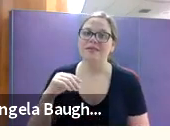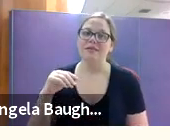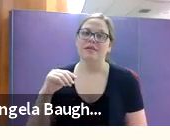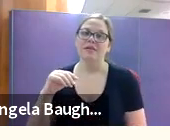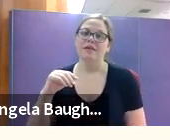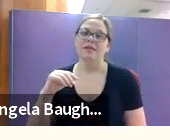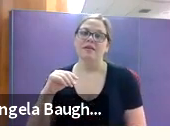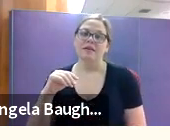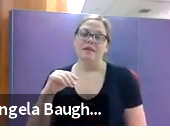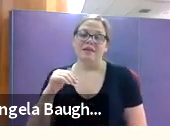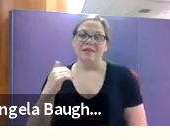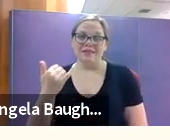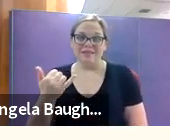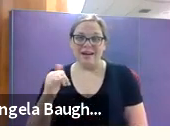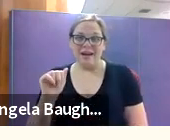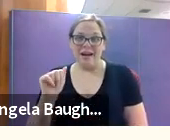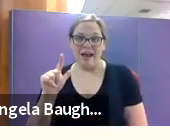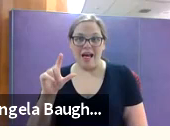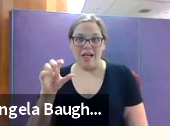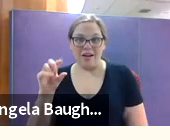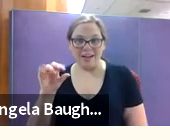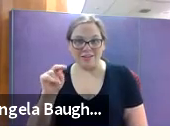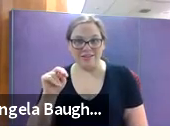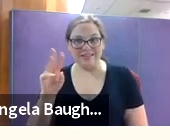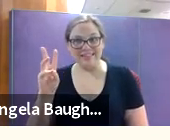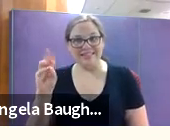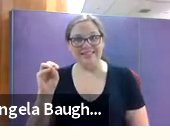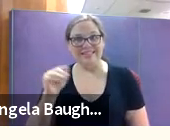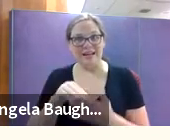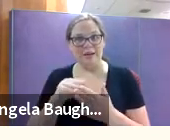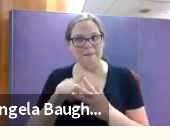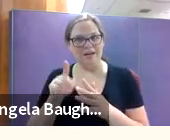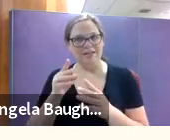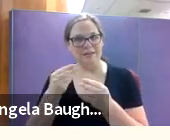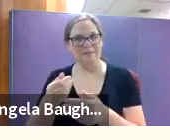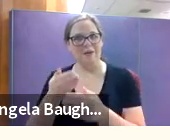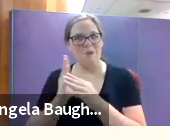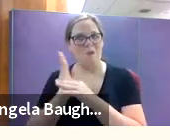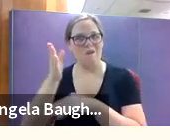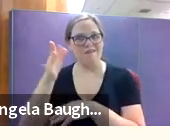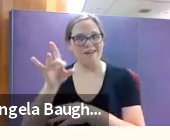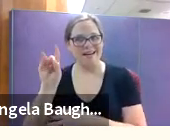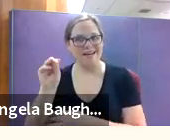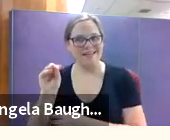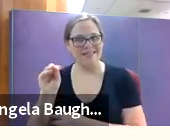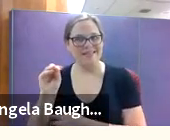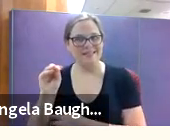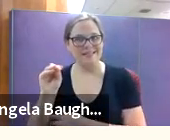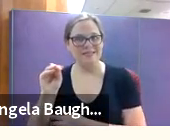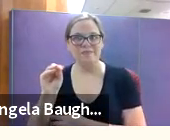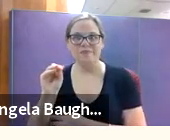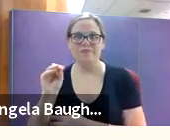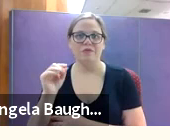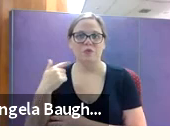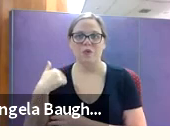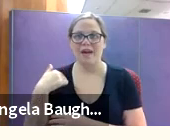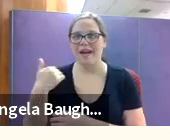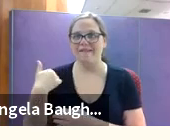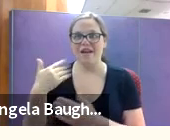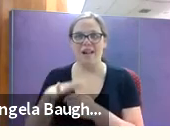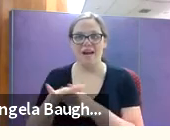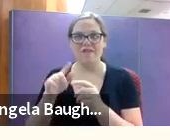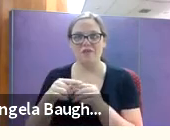And now your allocation is 60,000, but you're already spending well over 80. Right. And we no longer have enough to reallocate.